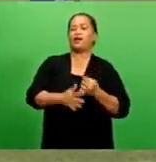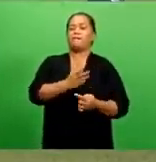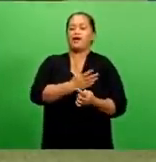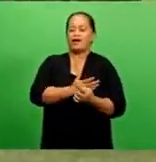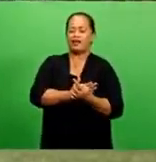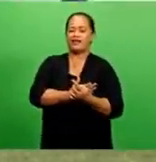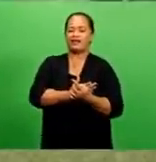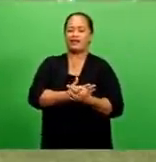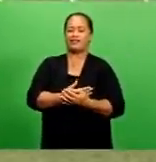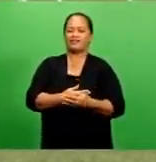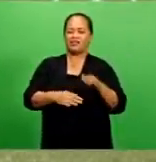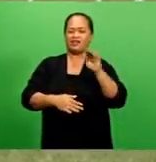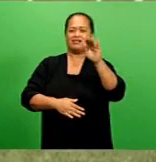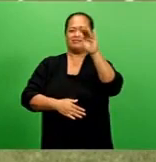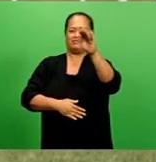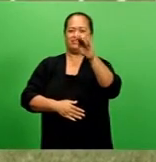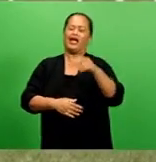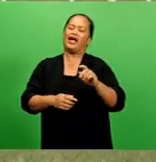of their next game.